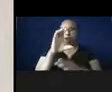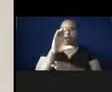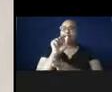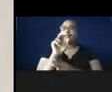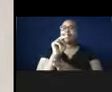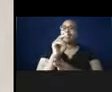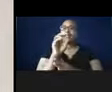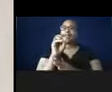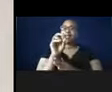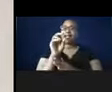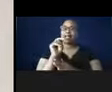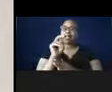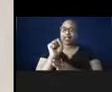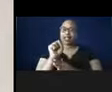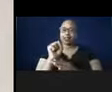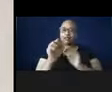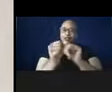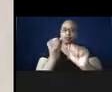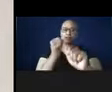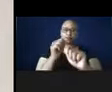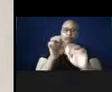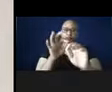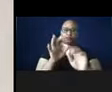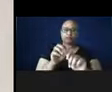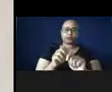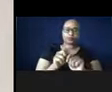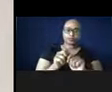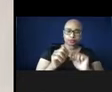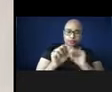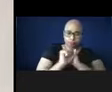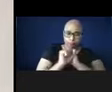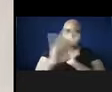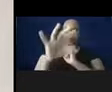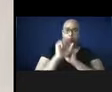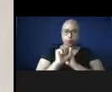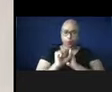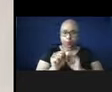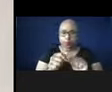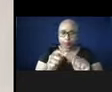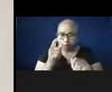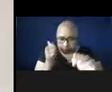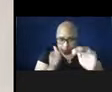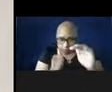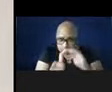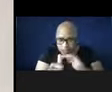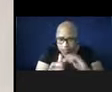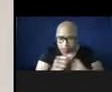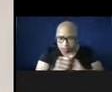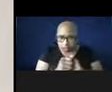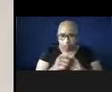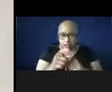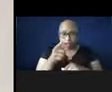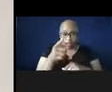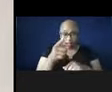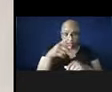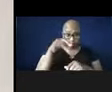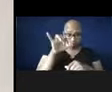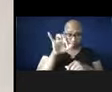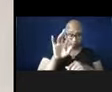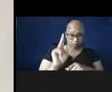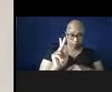Falls Park. Once again, the Potomac River. The park manages Great Falls Park on the north end of the